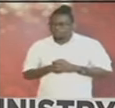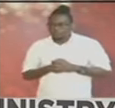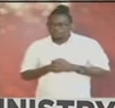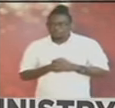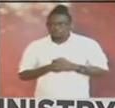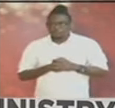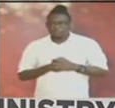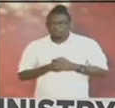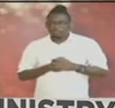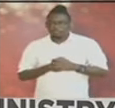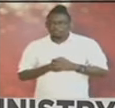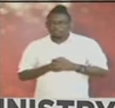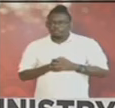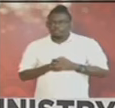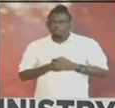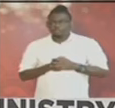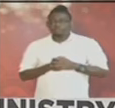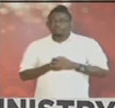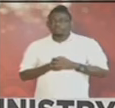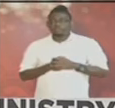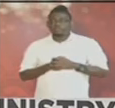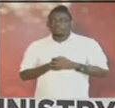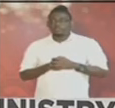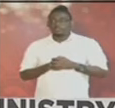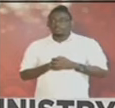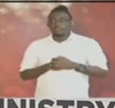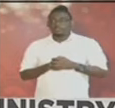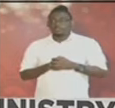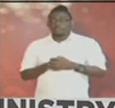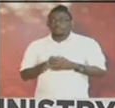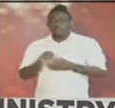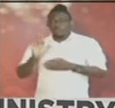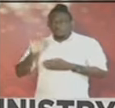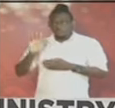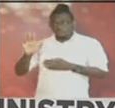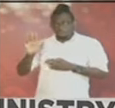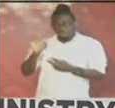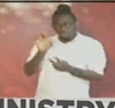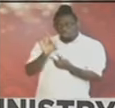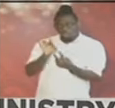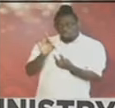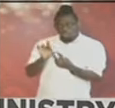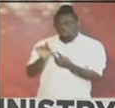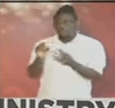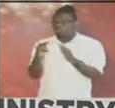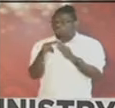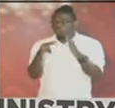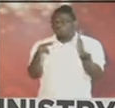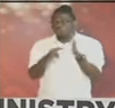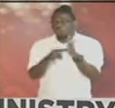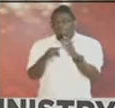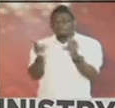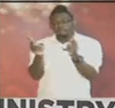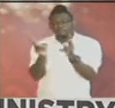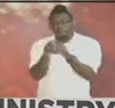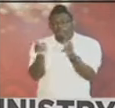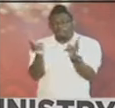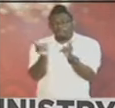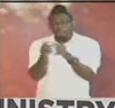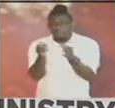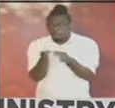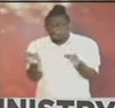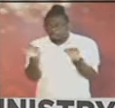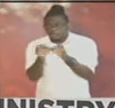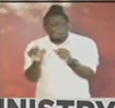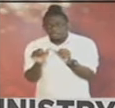Personal choice to adhere to the public health guidelines is crucial to containing the spread of COVID-19.